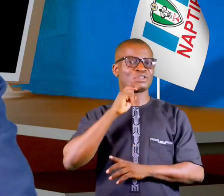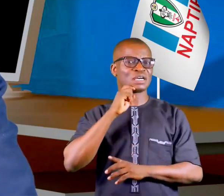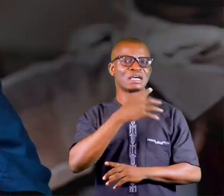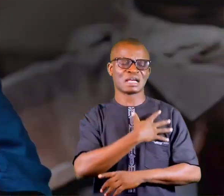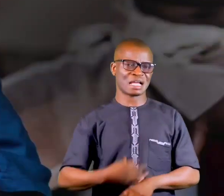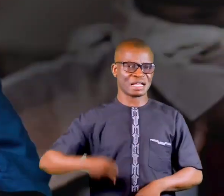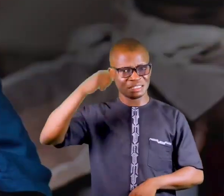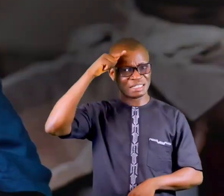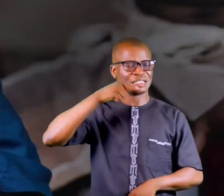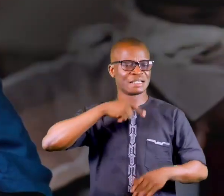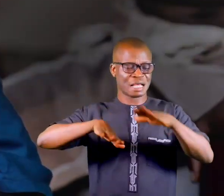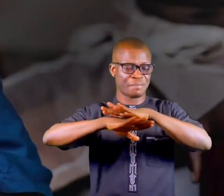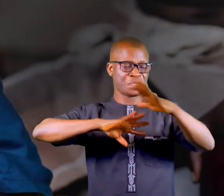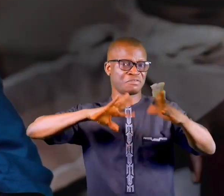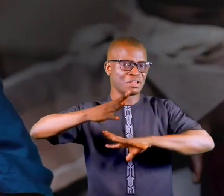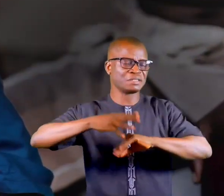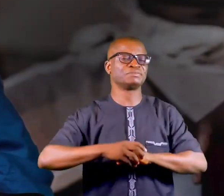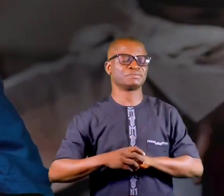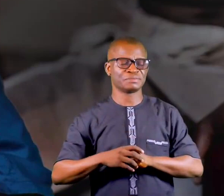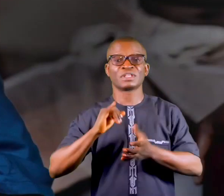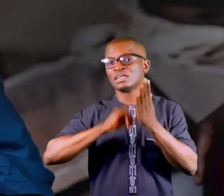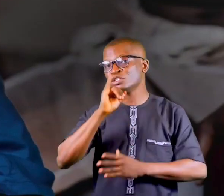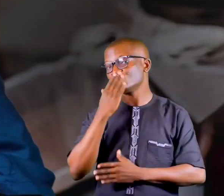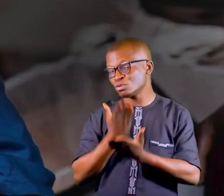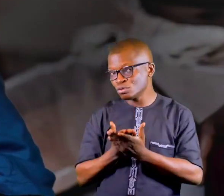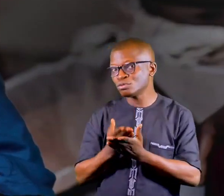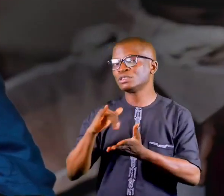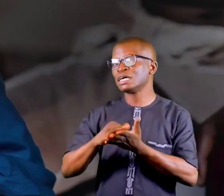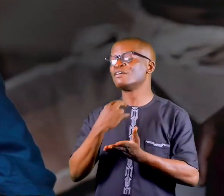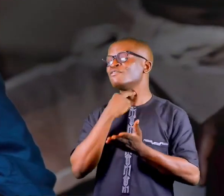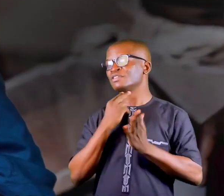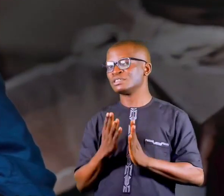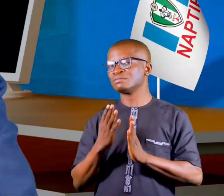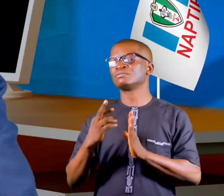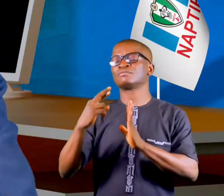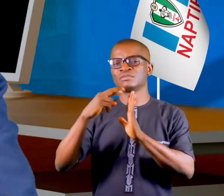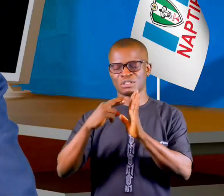violence, it is good that the victim reports on time.